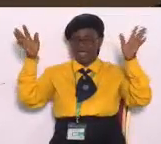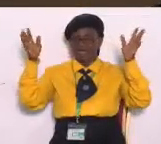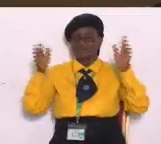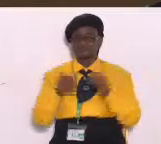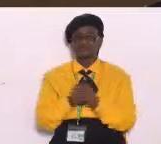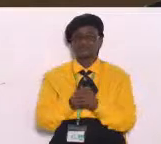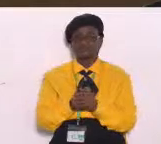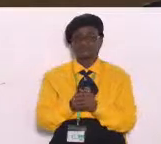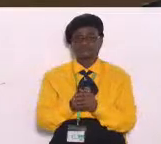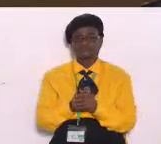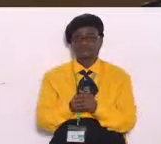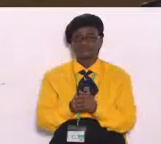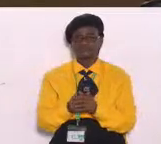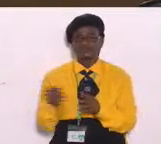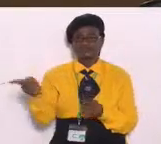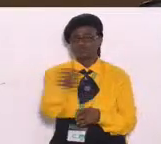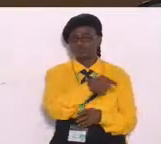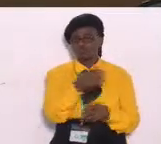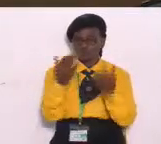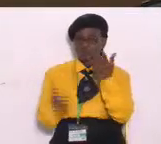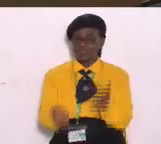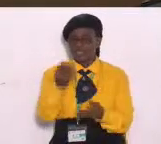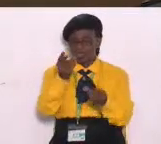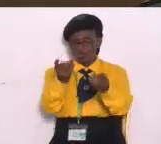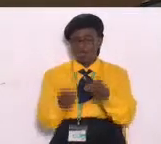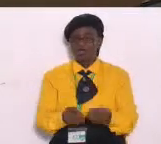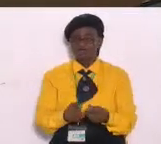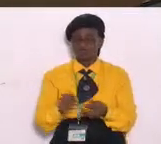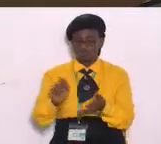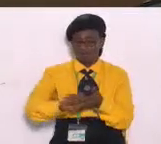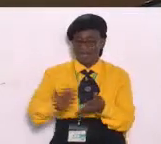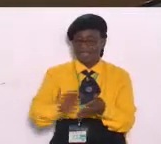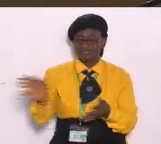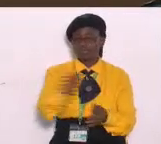You may want to write down your prayer points. Number